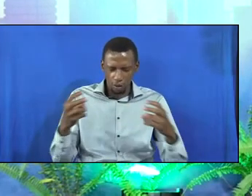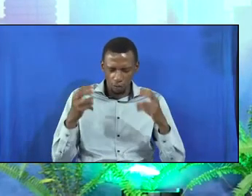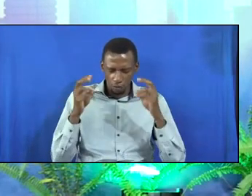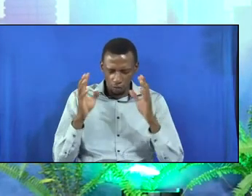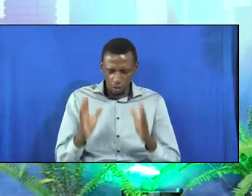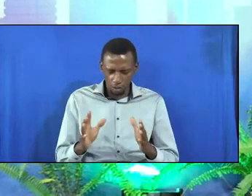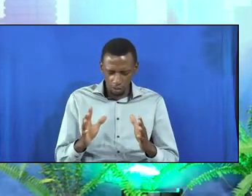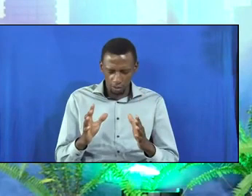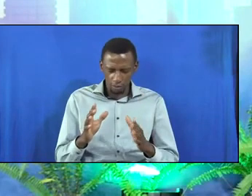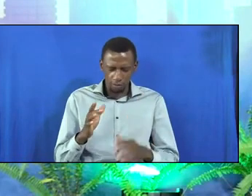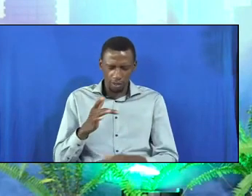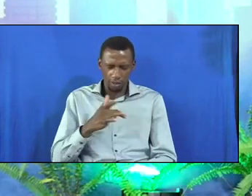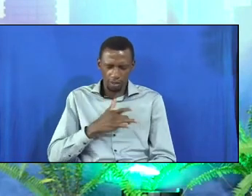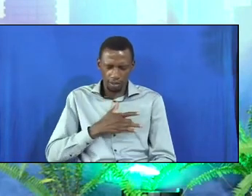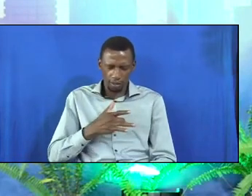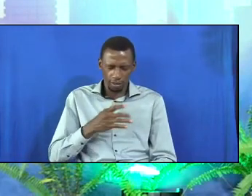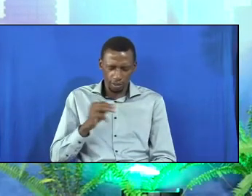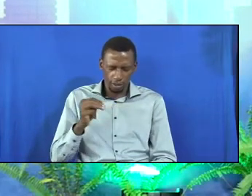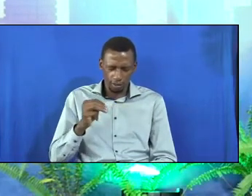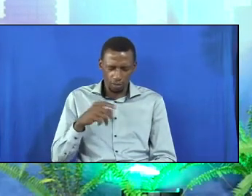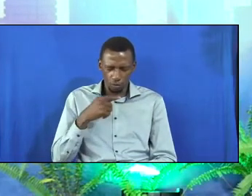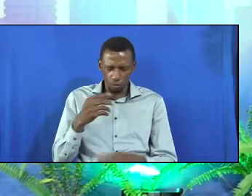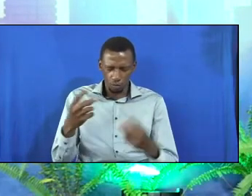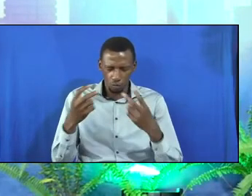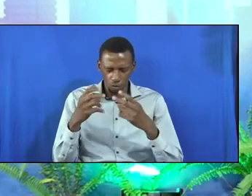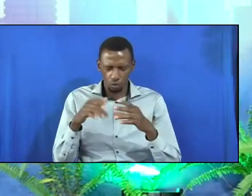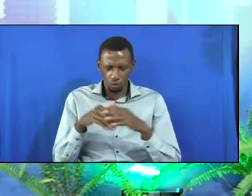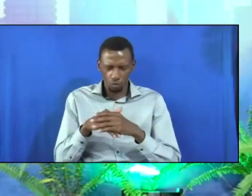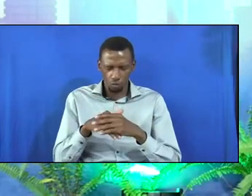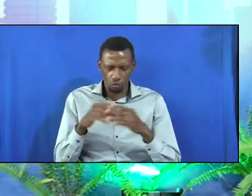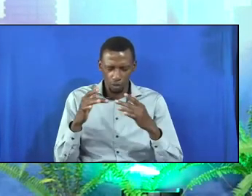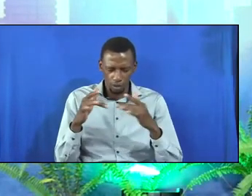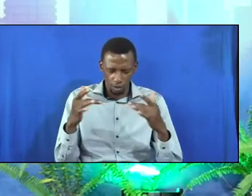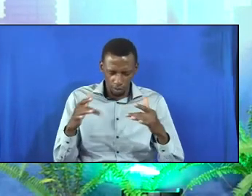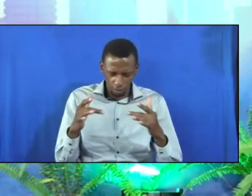them, touch them, Lord. Break the chains of wickedness,